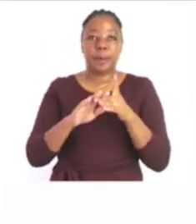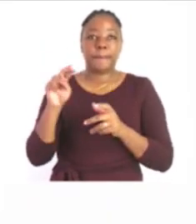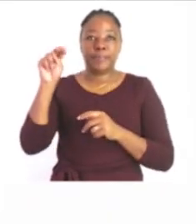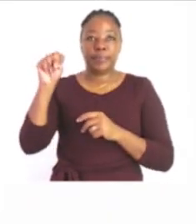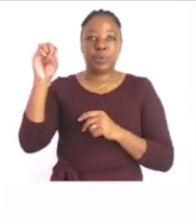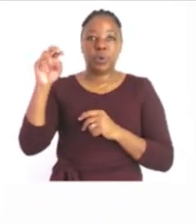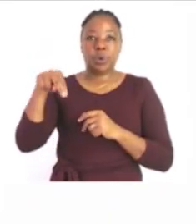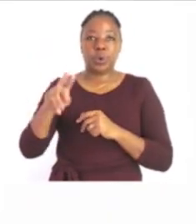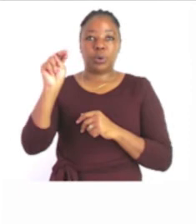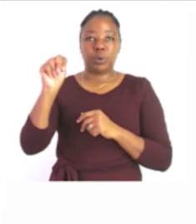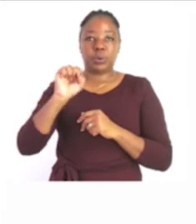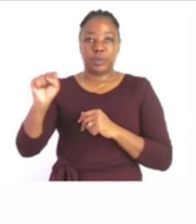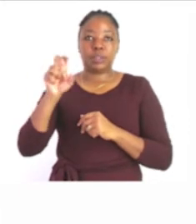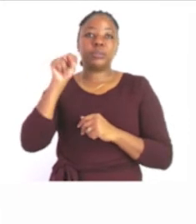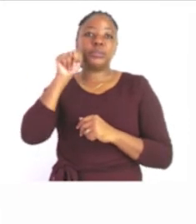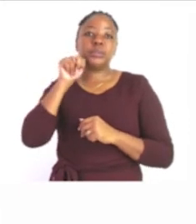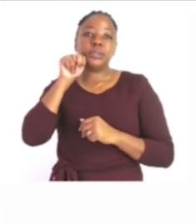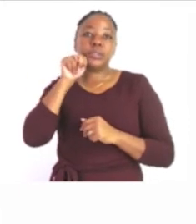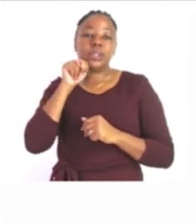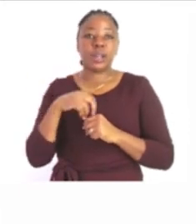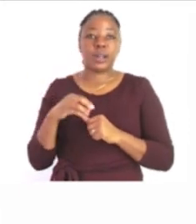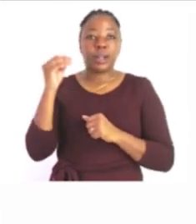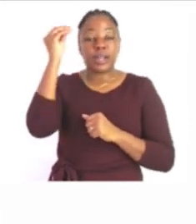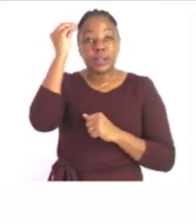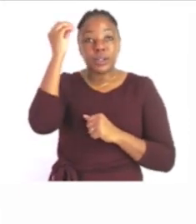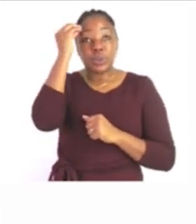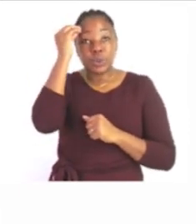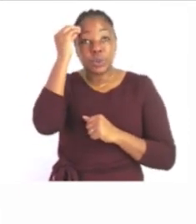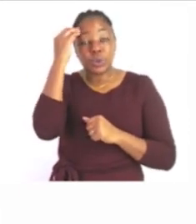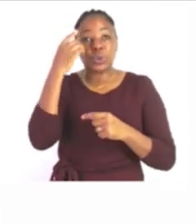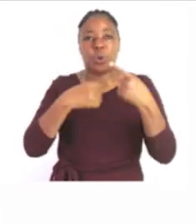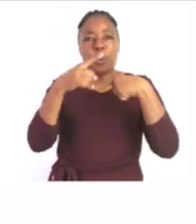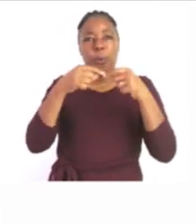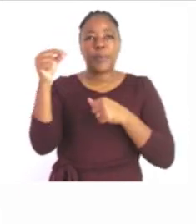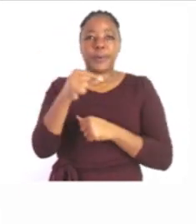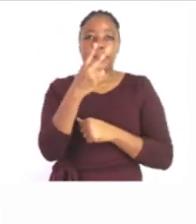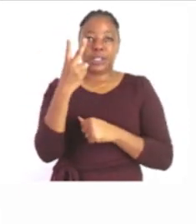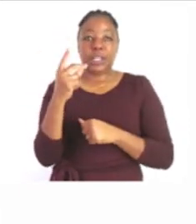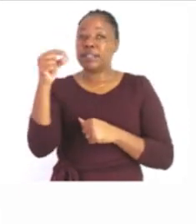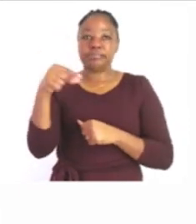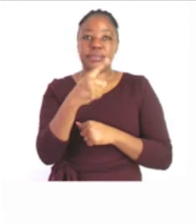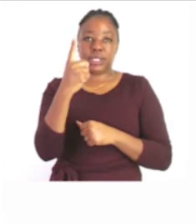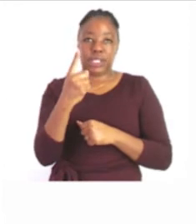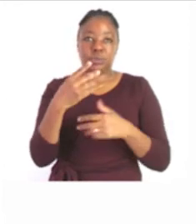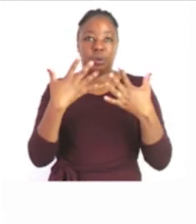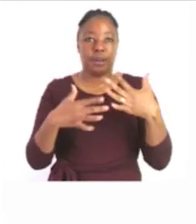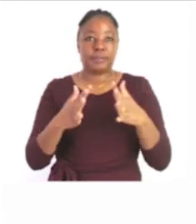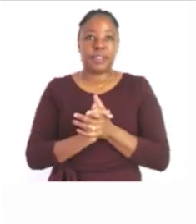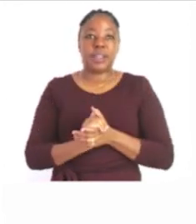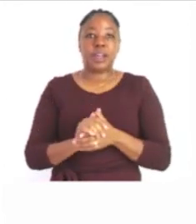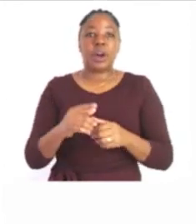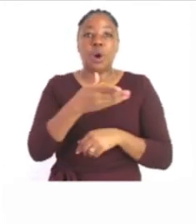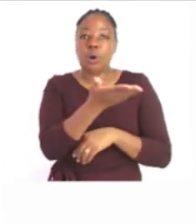nouns. Now, we know nouns from grade 1, but let us try and do them again. Every name